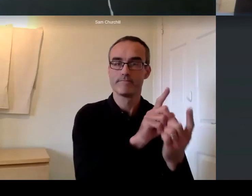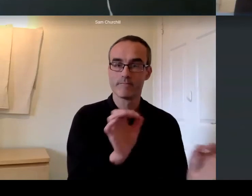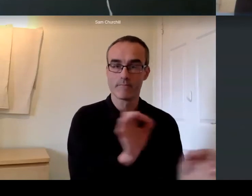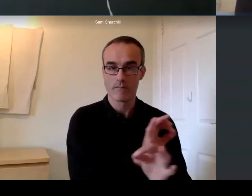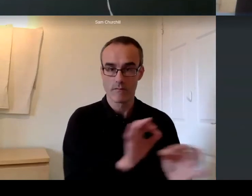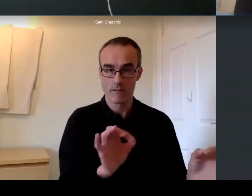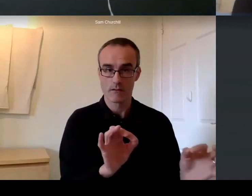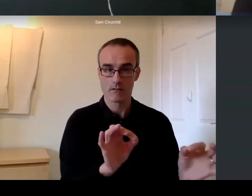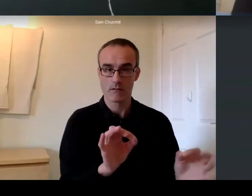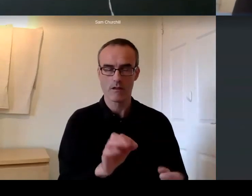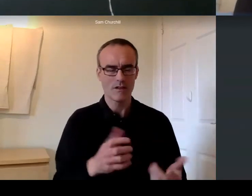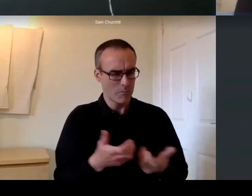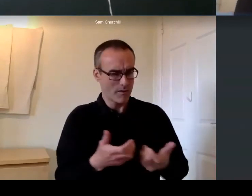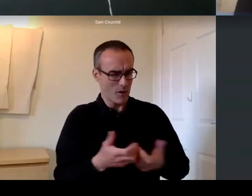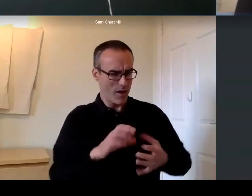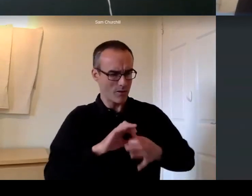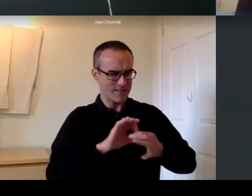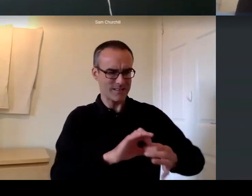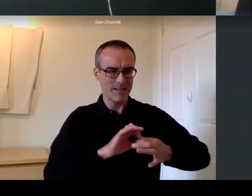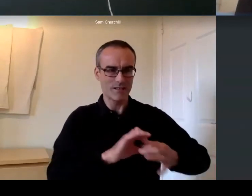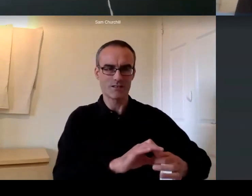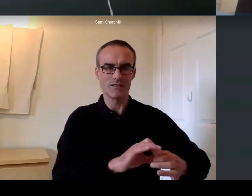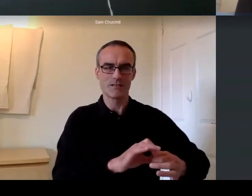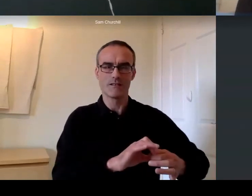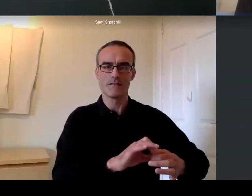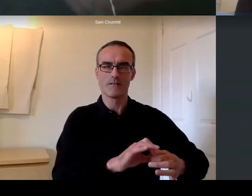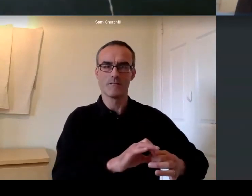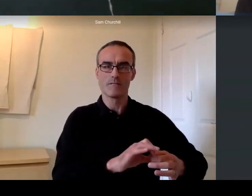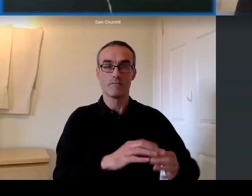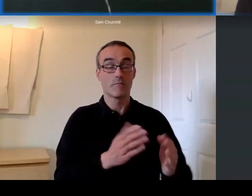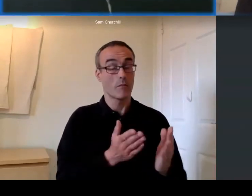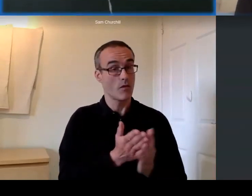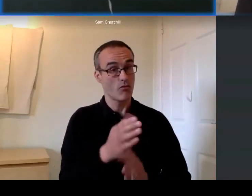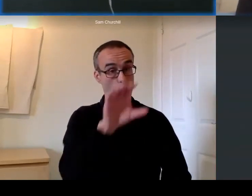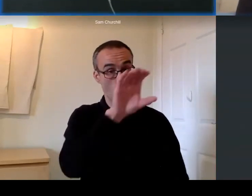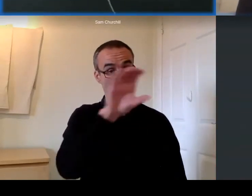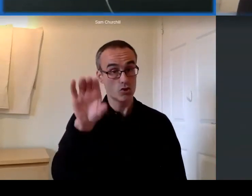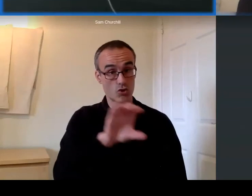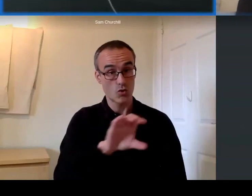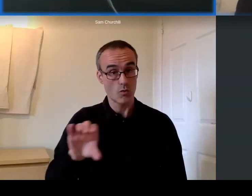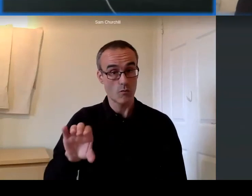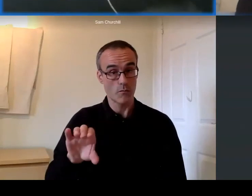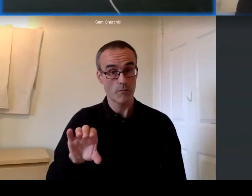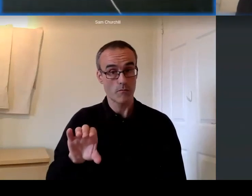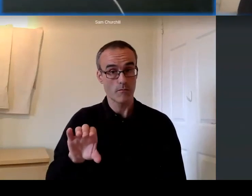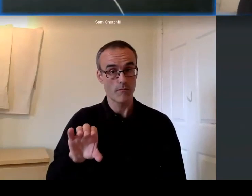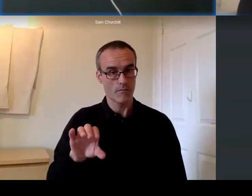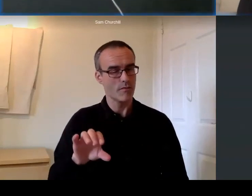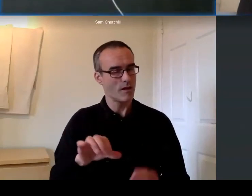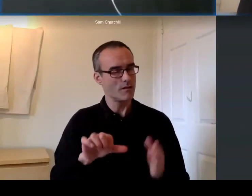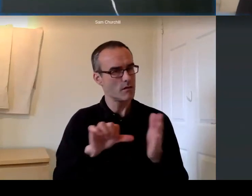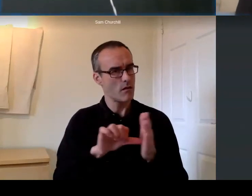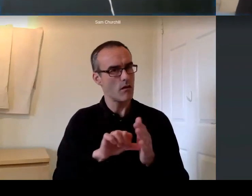during lockdown? And we tried to sort of engage through Zoom and other sort of sessions that we had. And I think that was the toughest challenge. But I think the toughest challenge we're facing